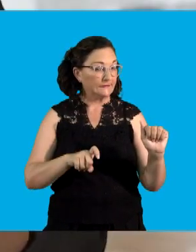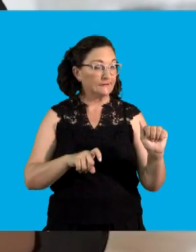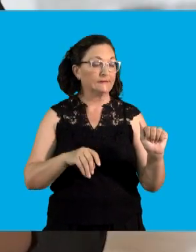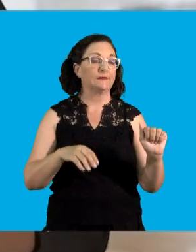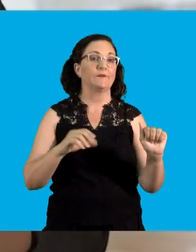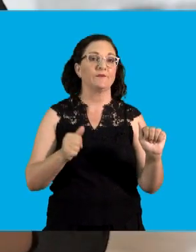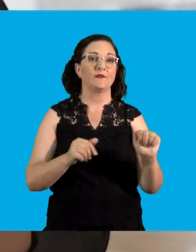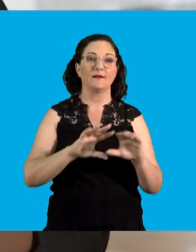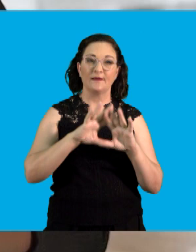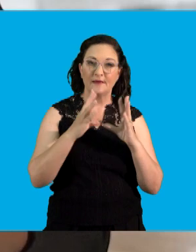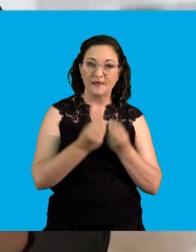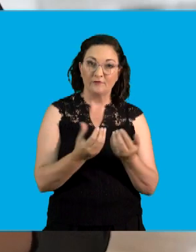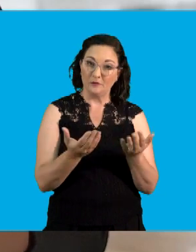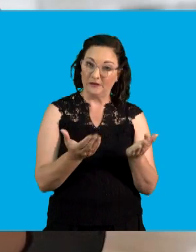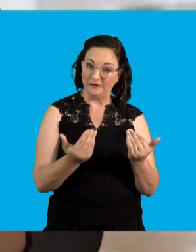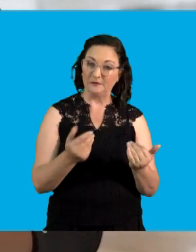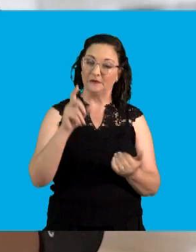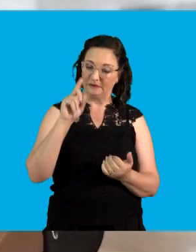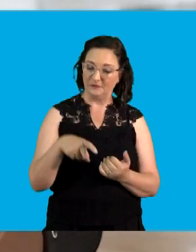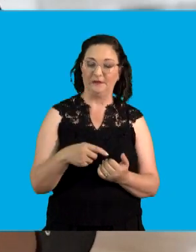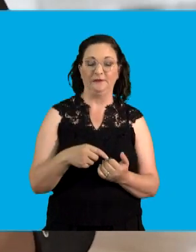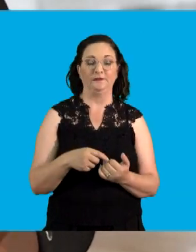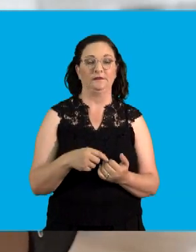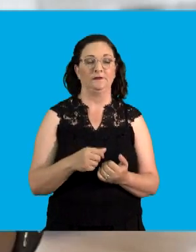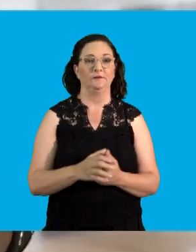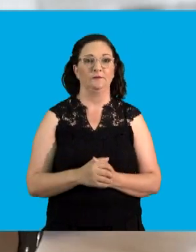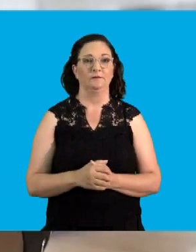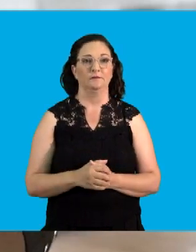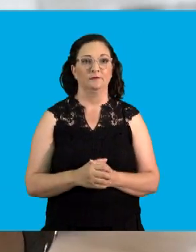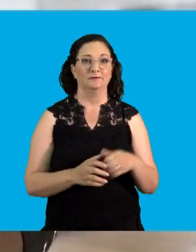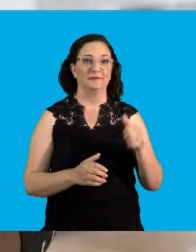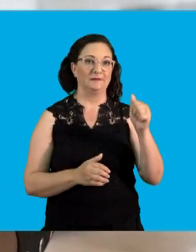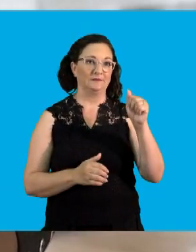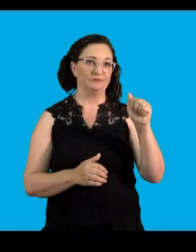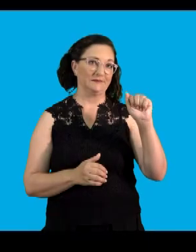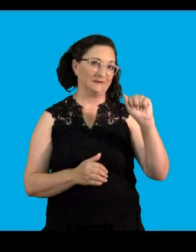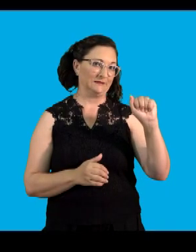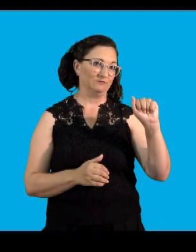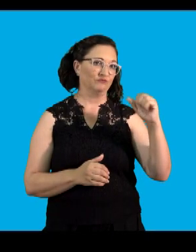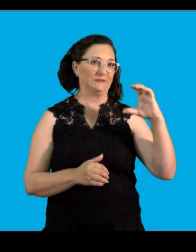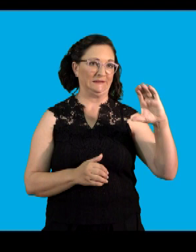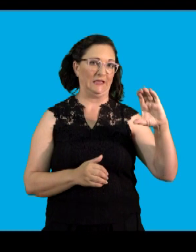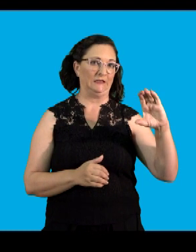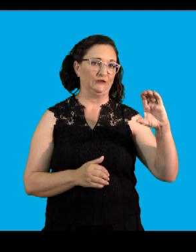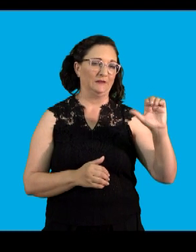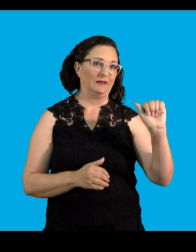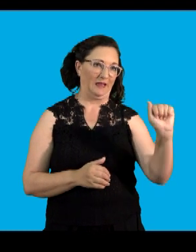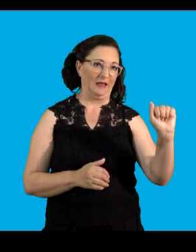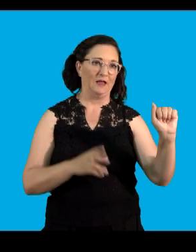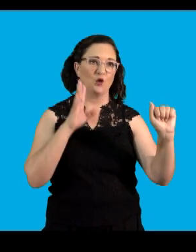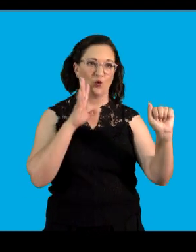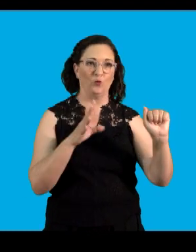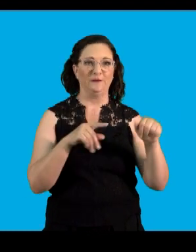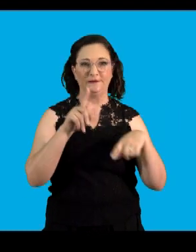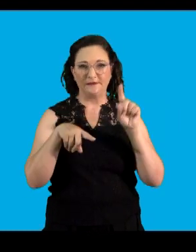means everyone is expected to answer section A. So in your section A, you'll have different type of short and